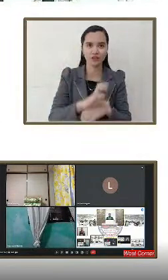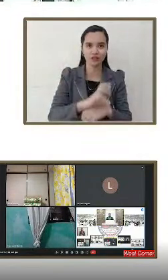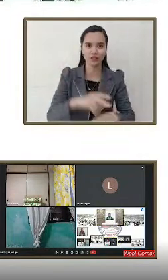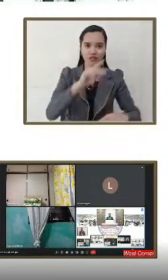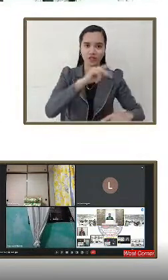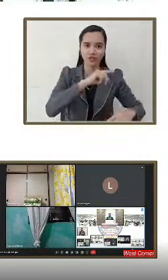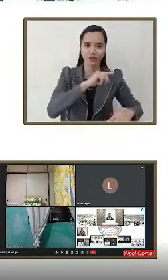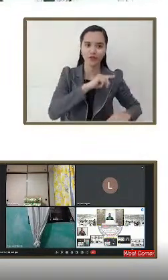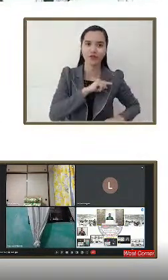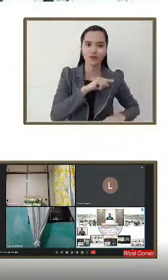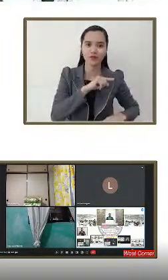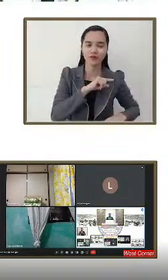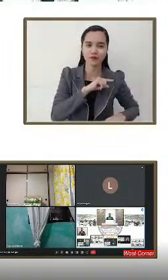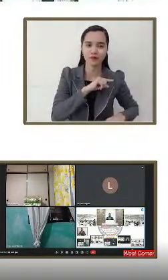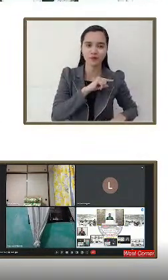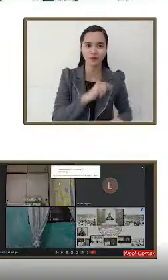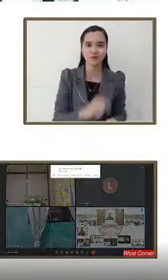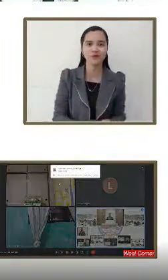vigilance and